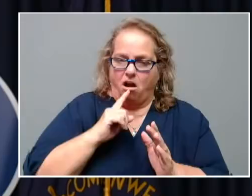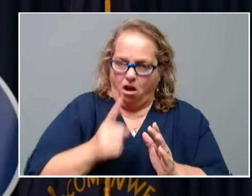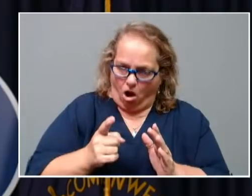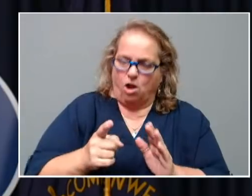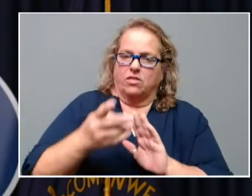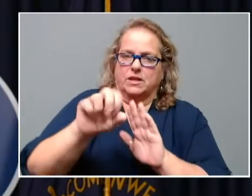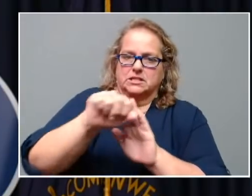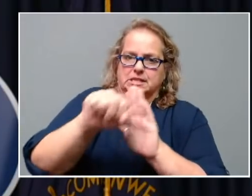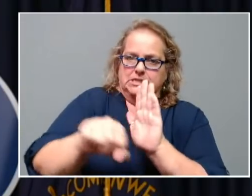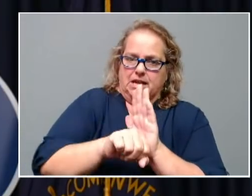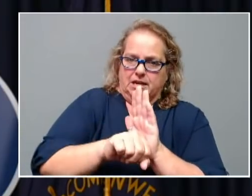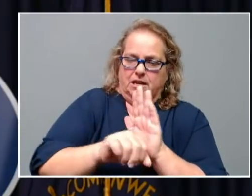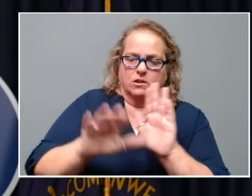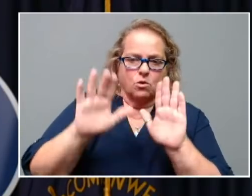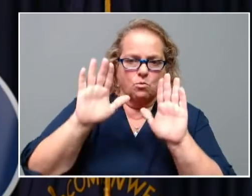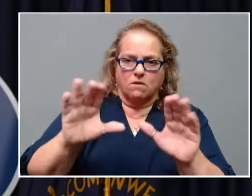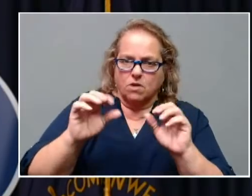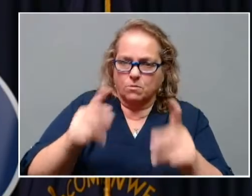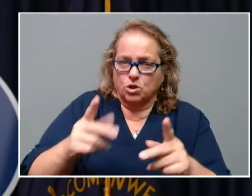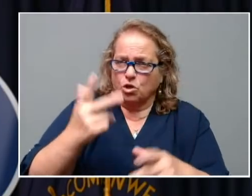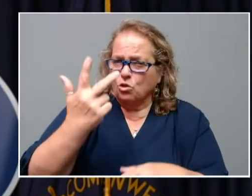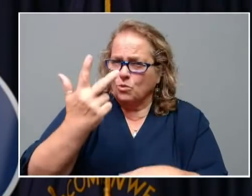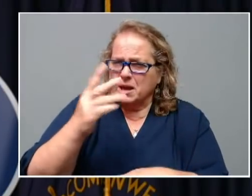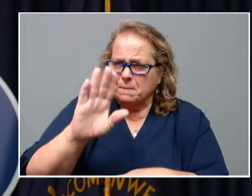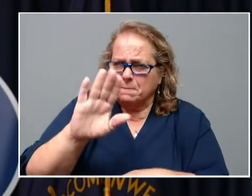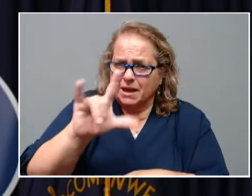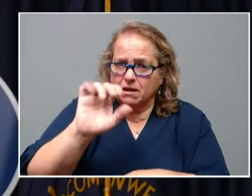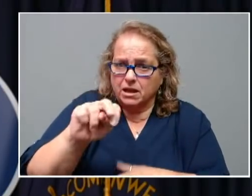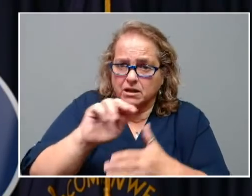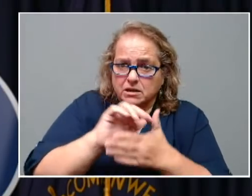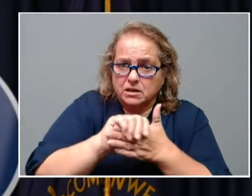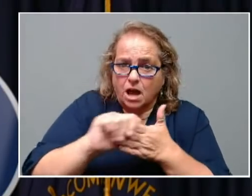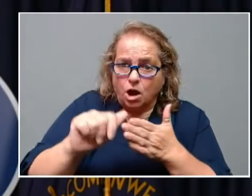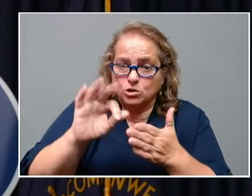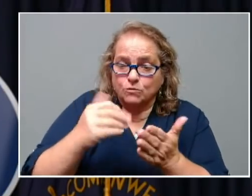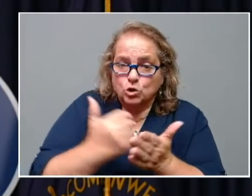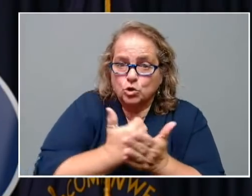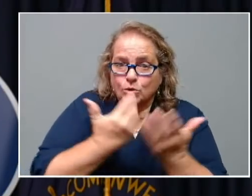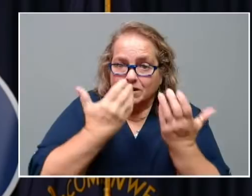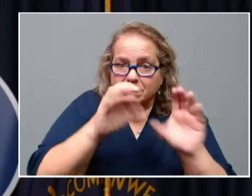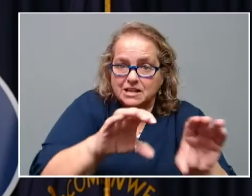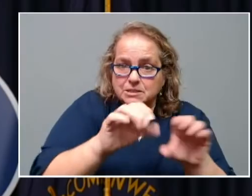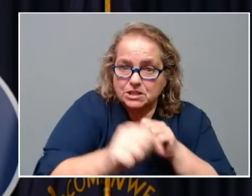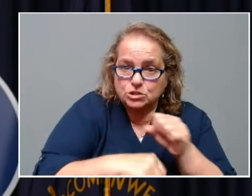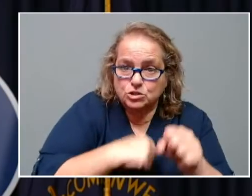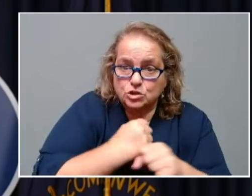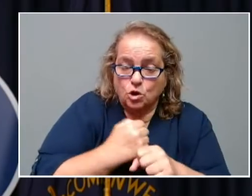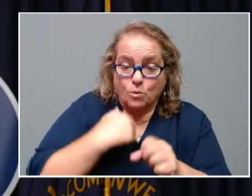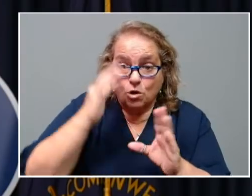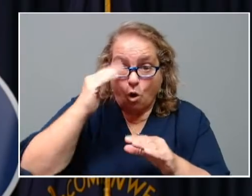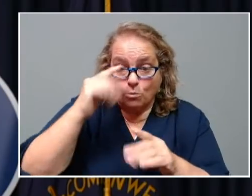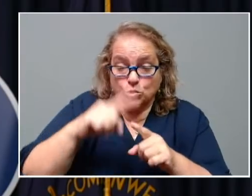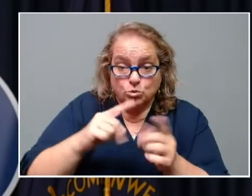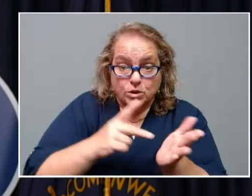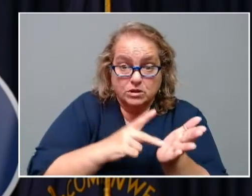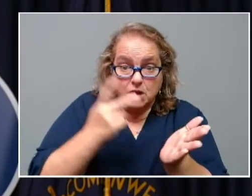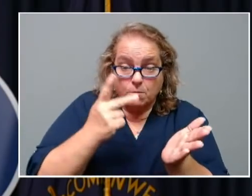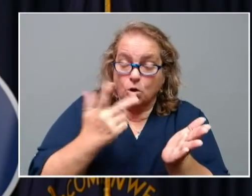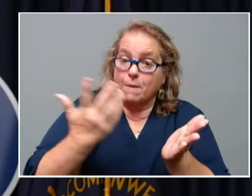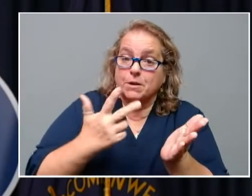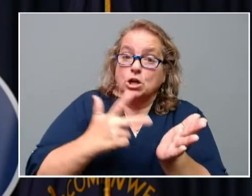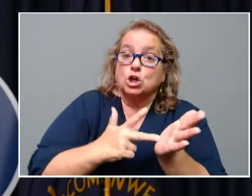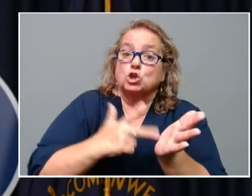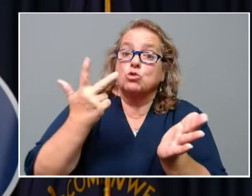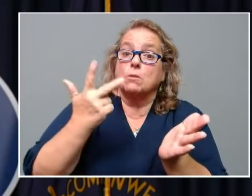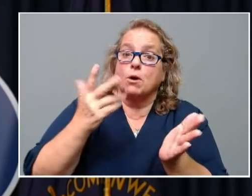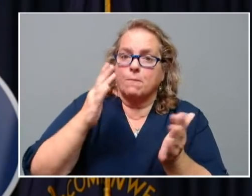approaching $3 billion of new investment this year. We think we will double or potentially triple that by the end of the year. We've already announced